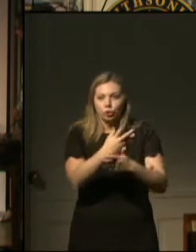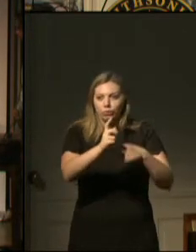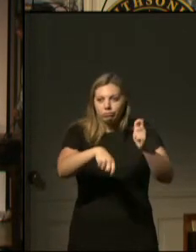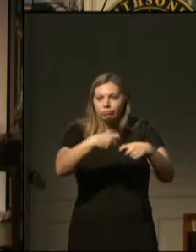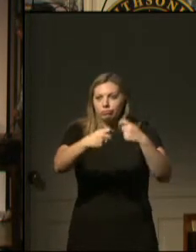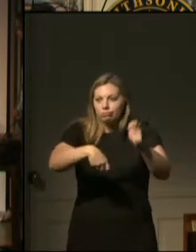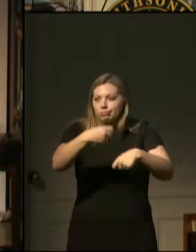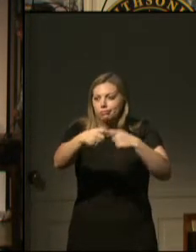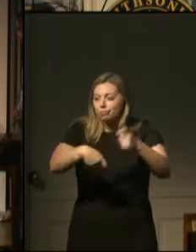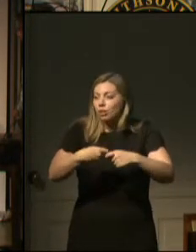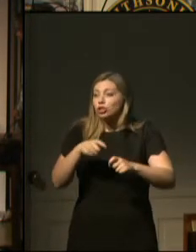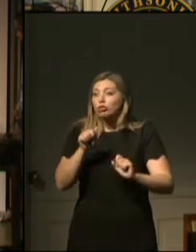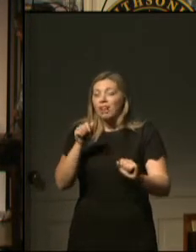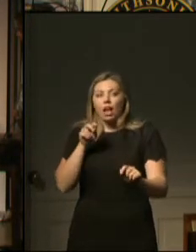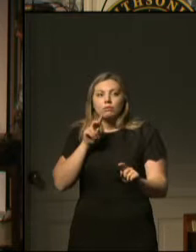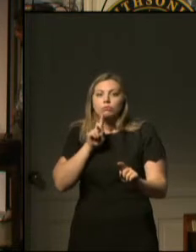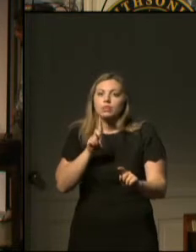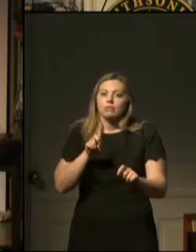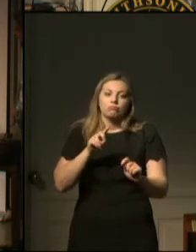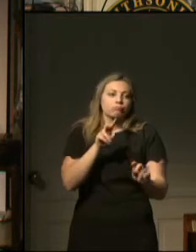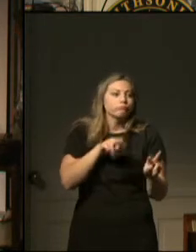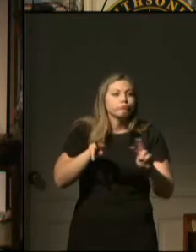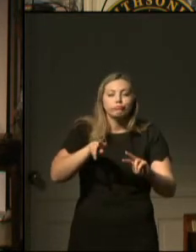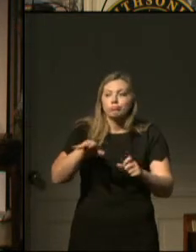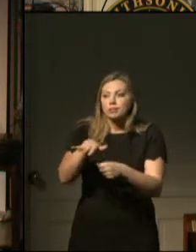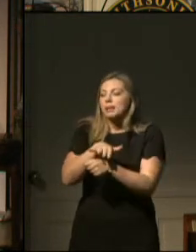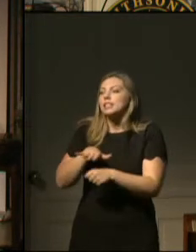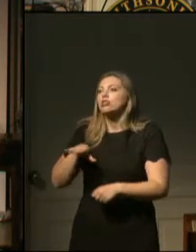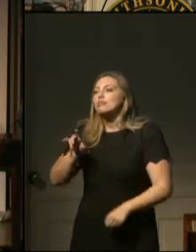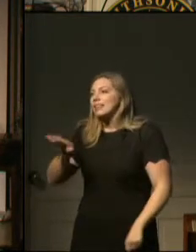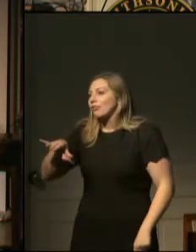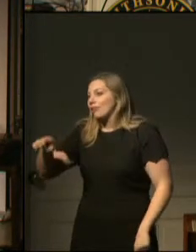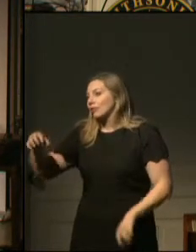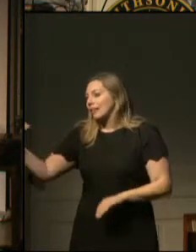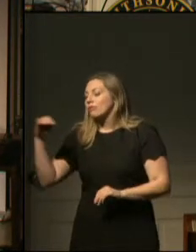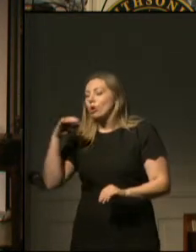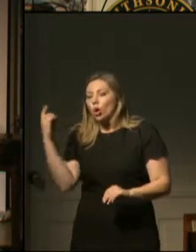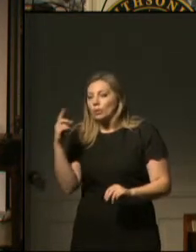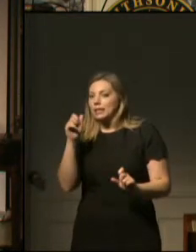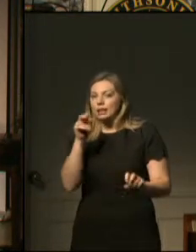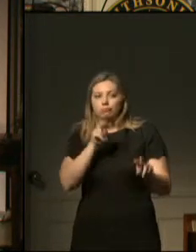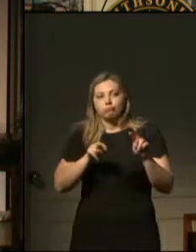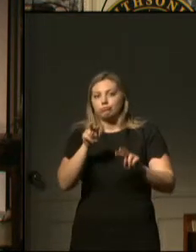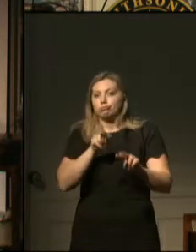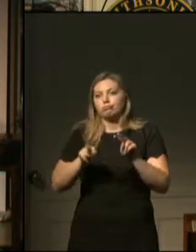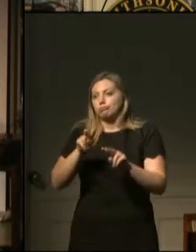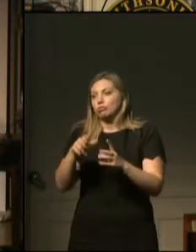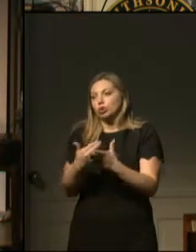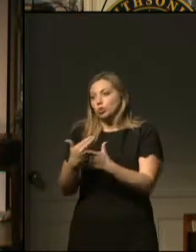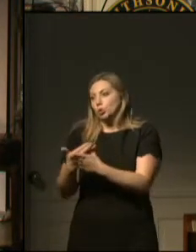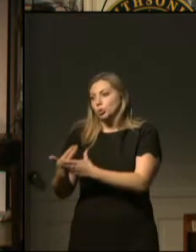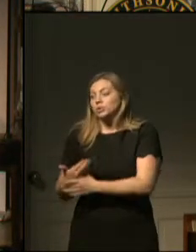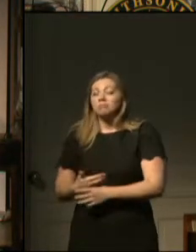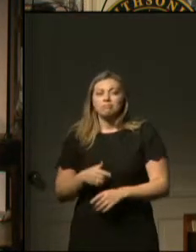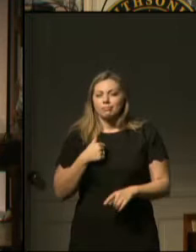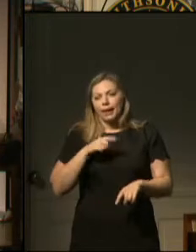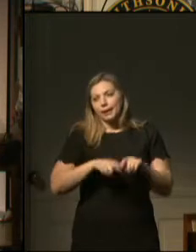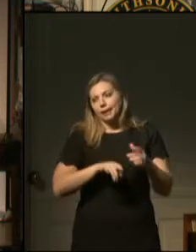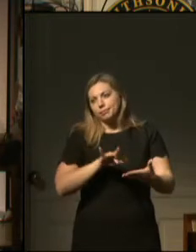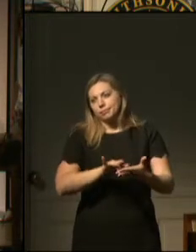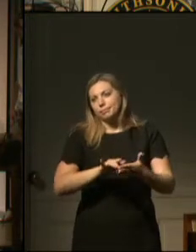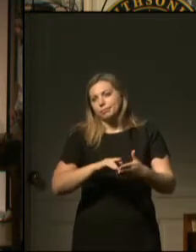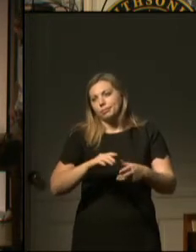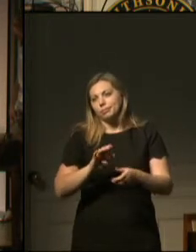exploring the collections without ever actually leaving the space. This right here, I can't play the video, but this right here is